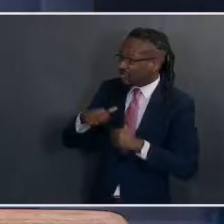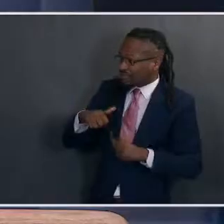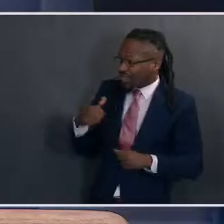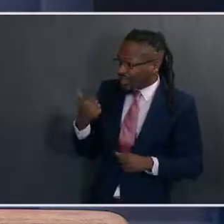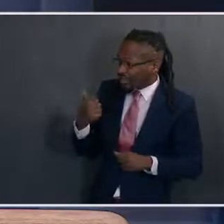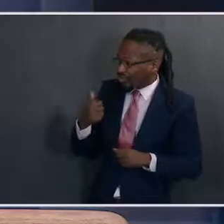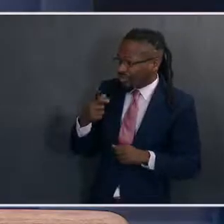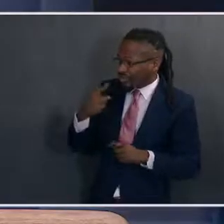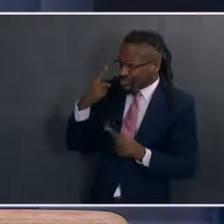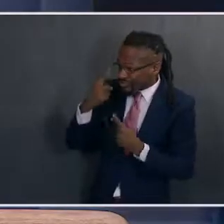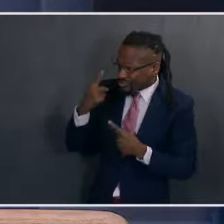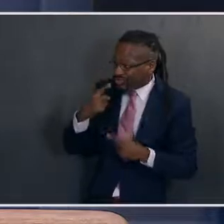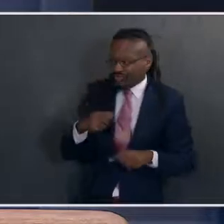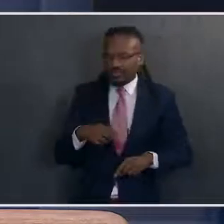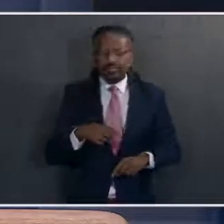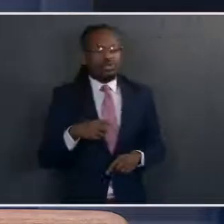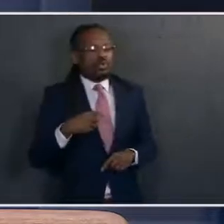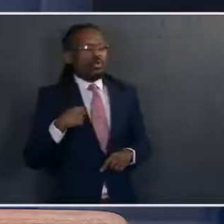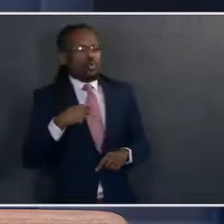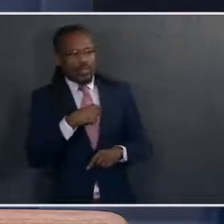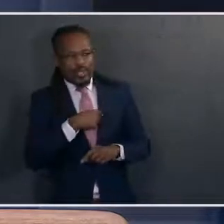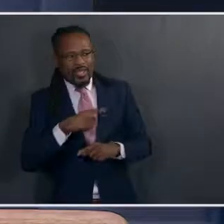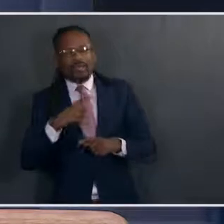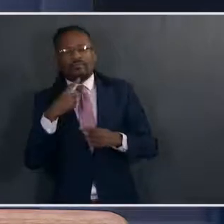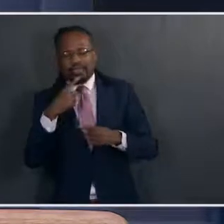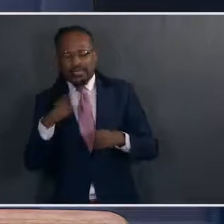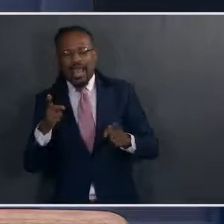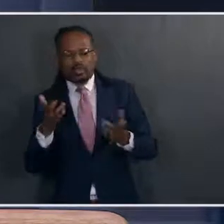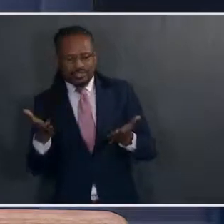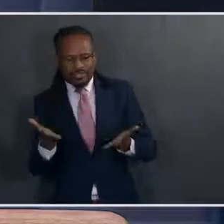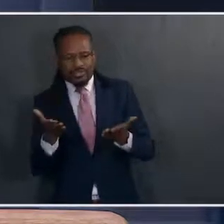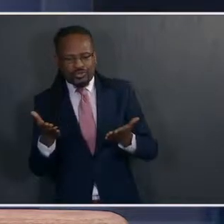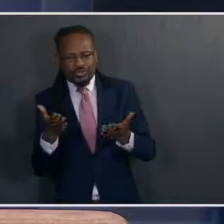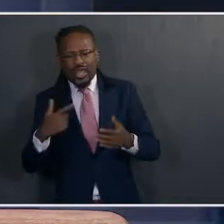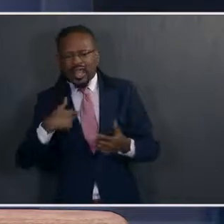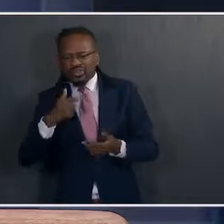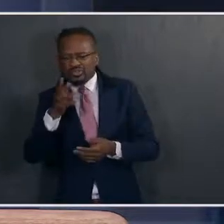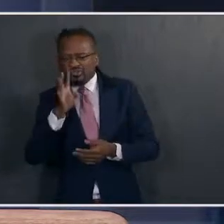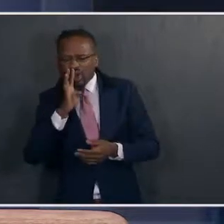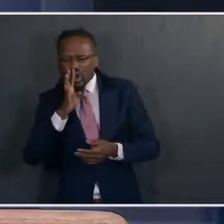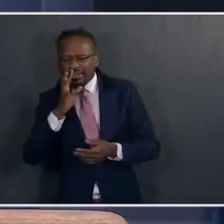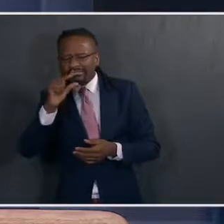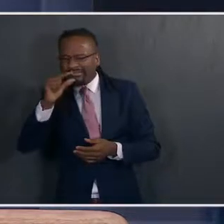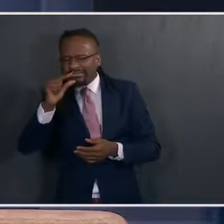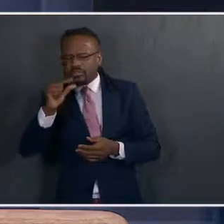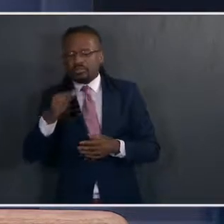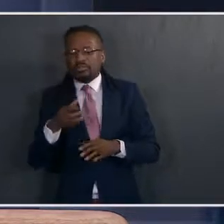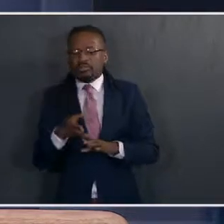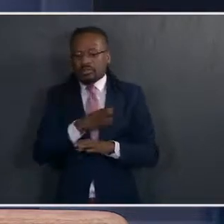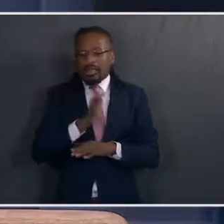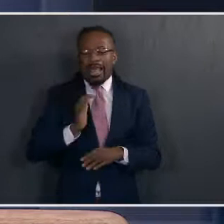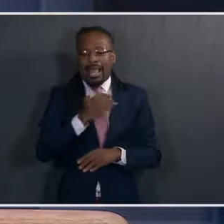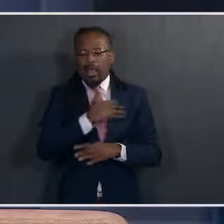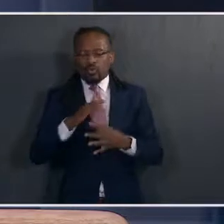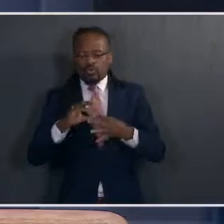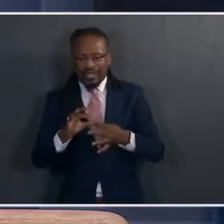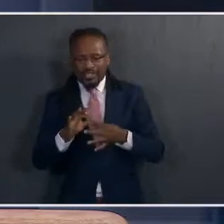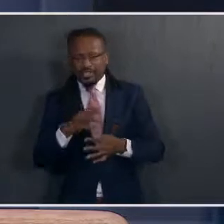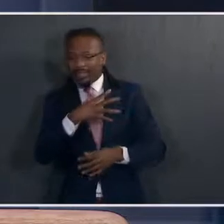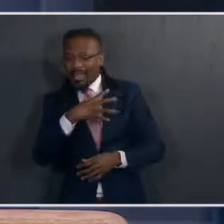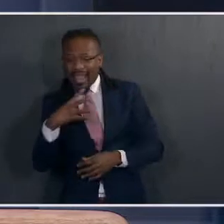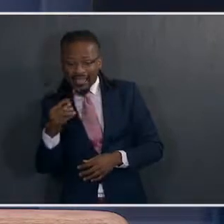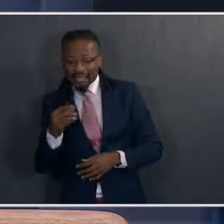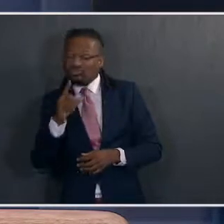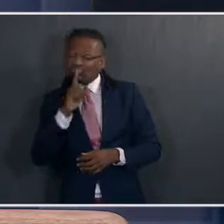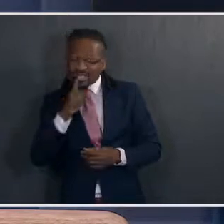Well, there's also a review we've announced here, of course, and I talked about a little bit at the beginning of our relationship, and certainly a